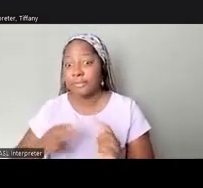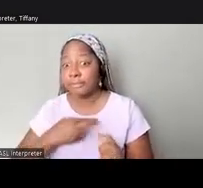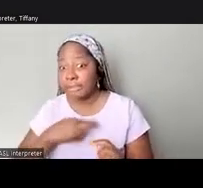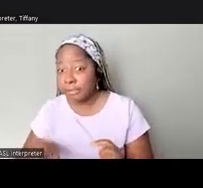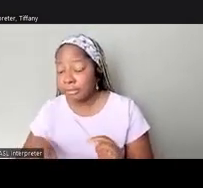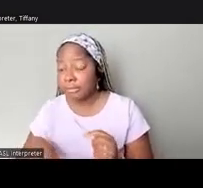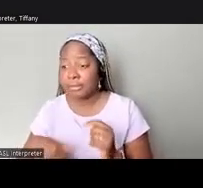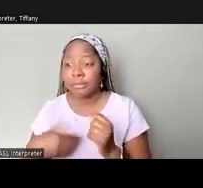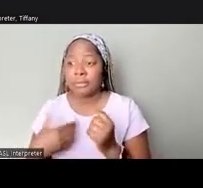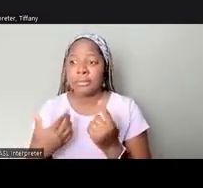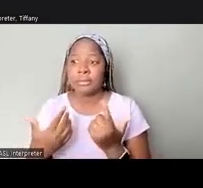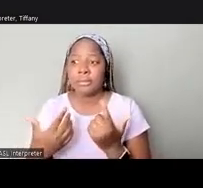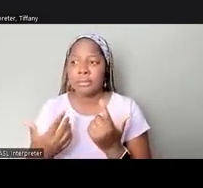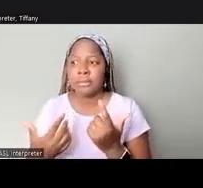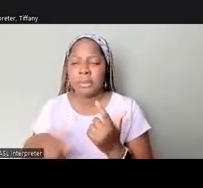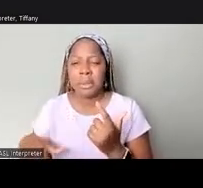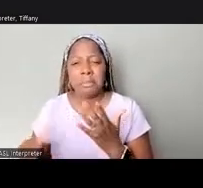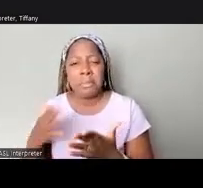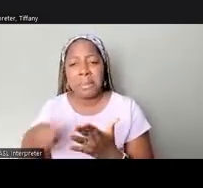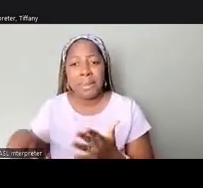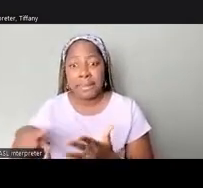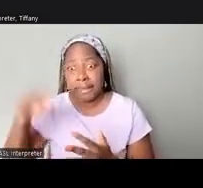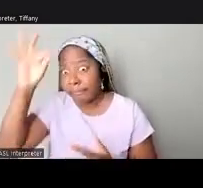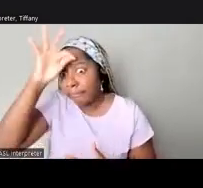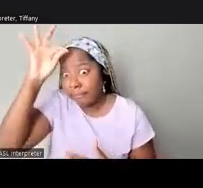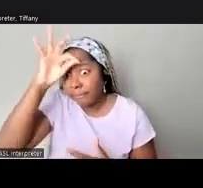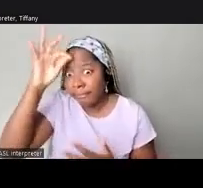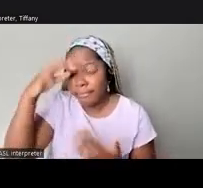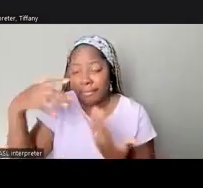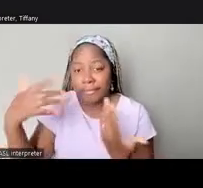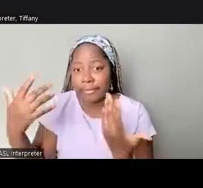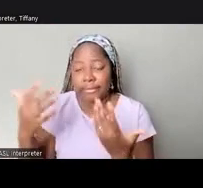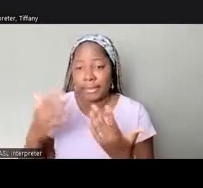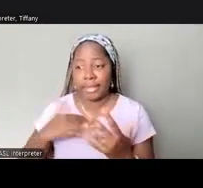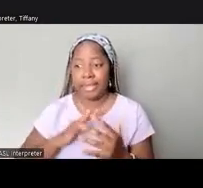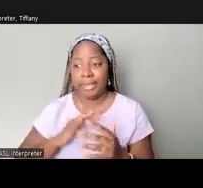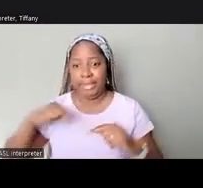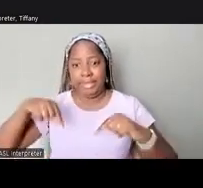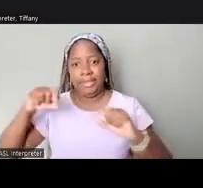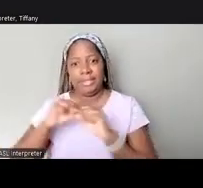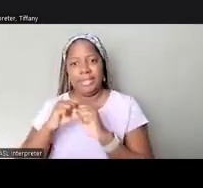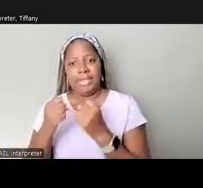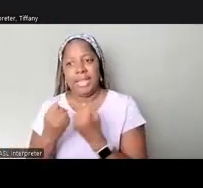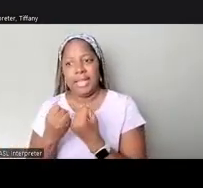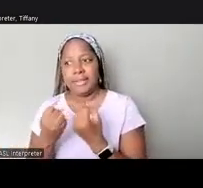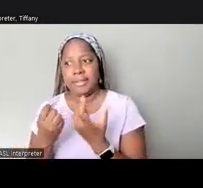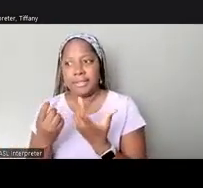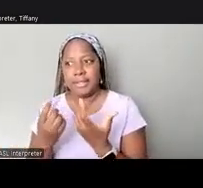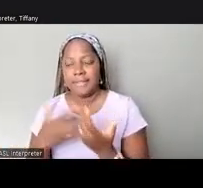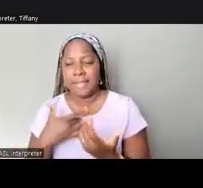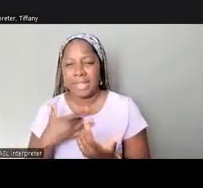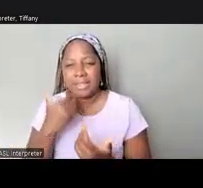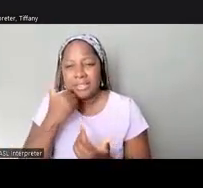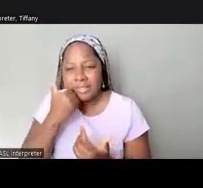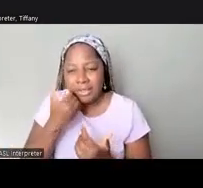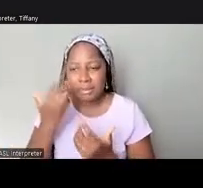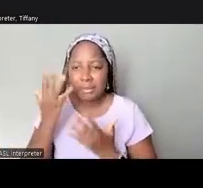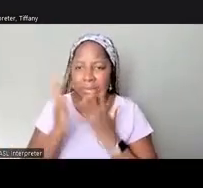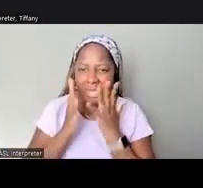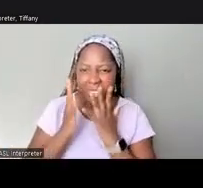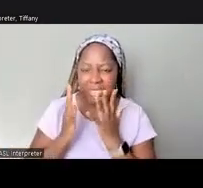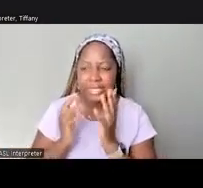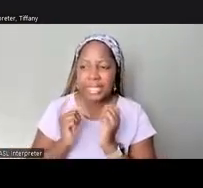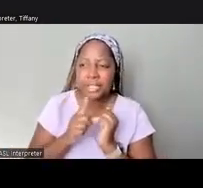of education in our society, and people are just not talking about it. It's kind of like beneath the